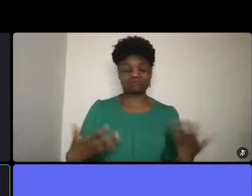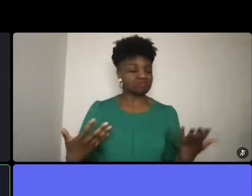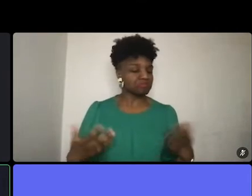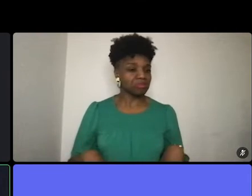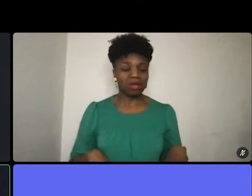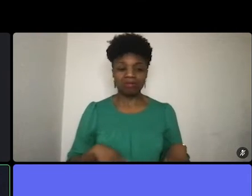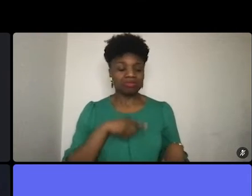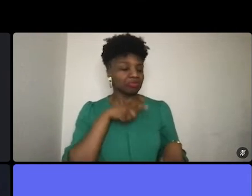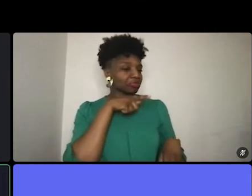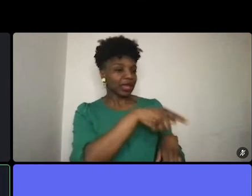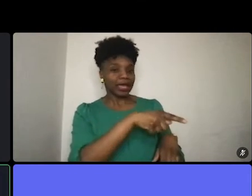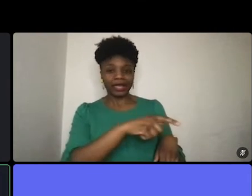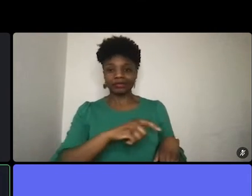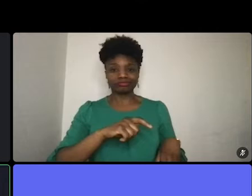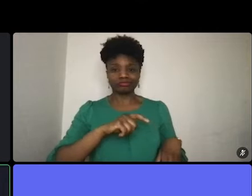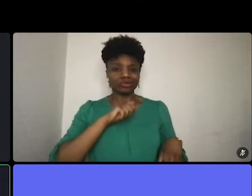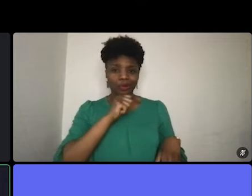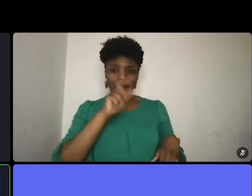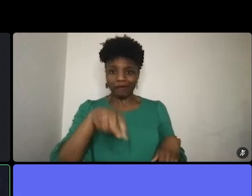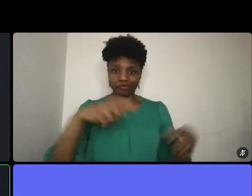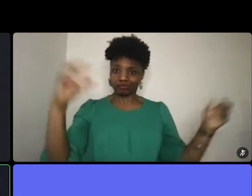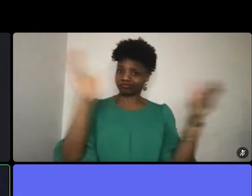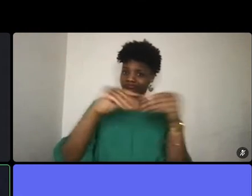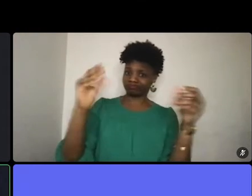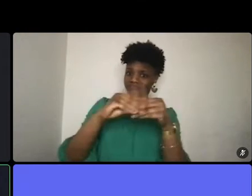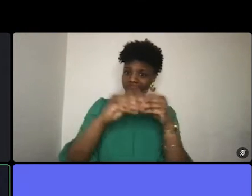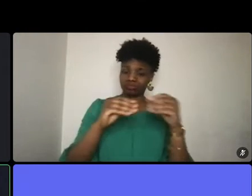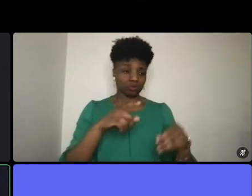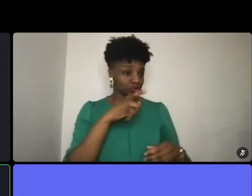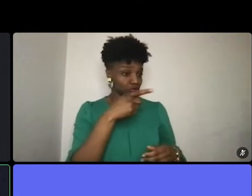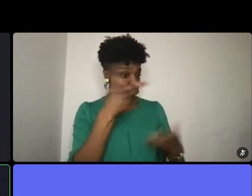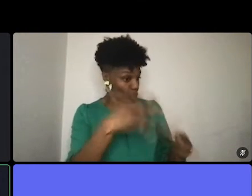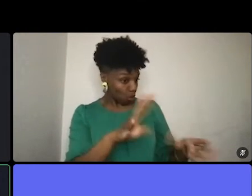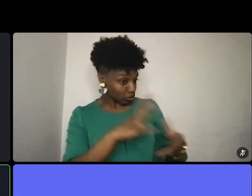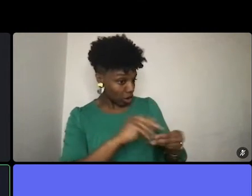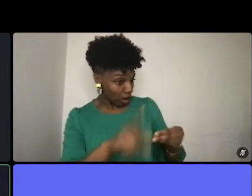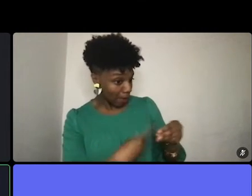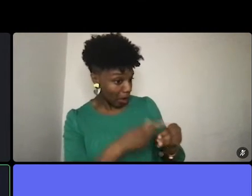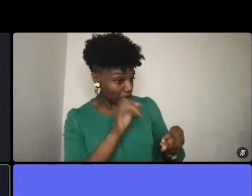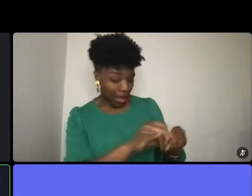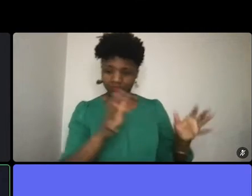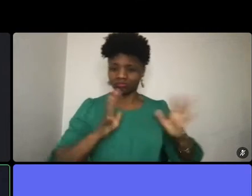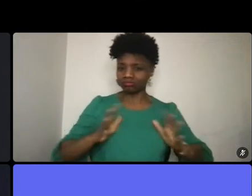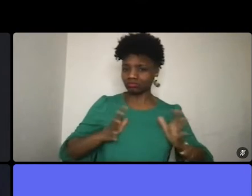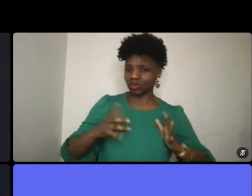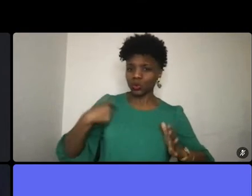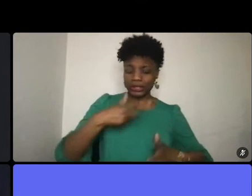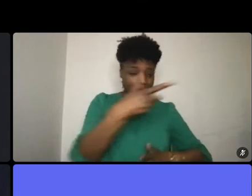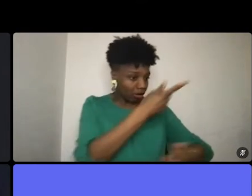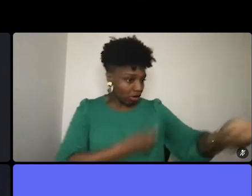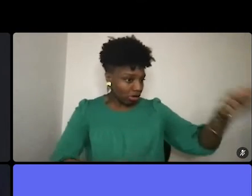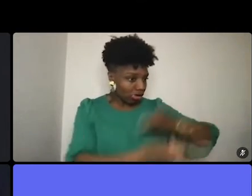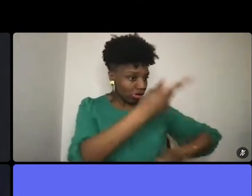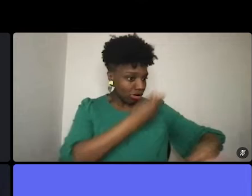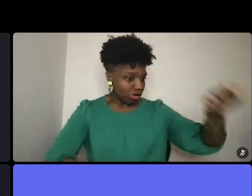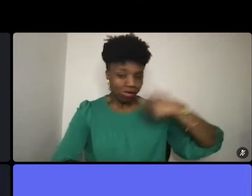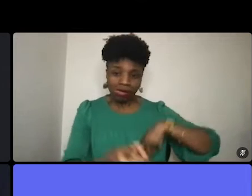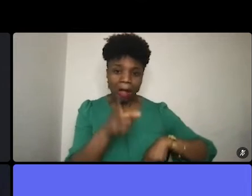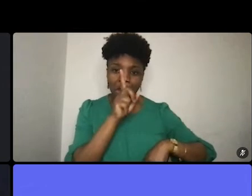not ready to share. Whatever you don't want to talk about won't come up, and we can't pull that out of you, so to speak. Okay.